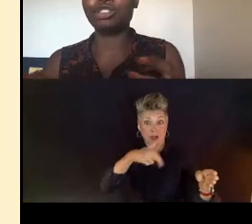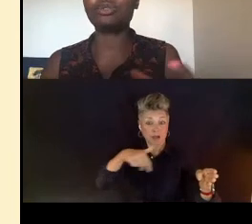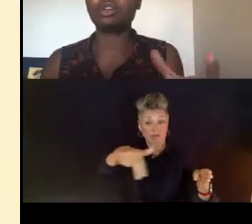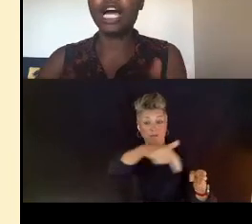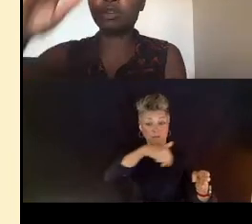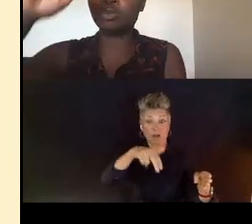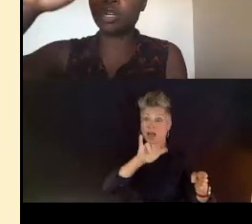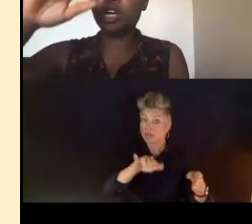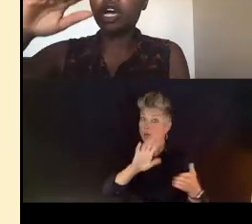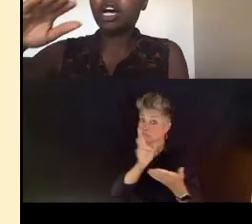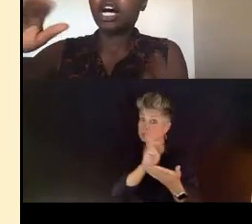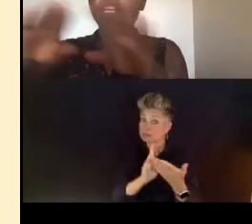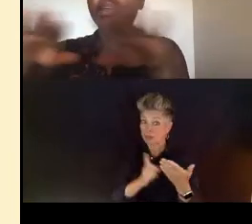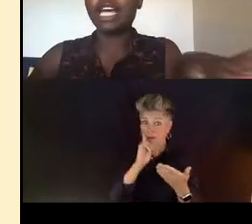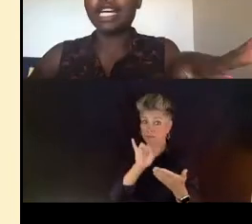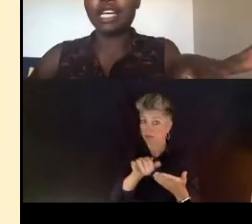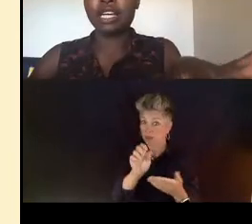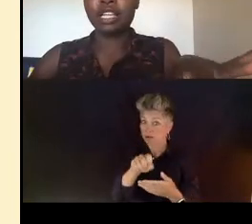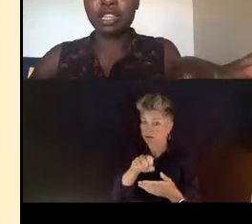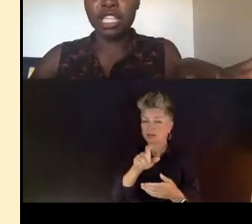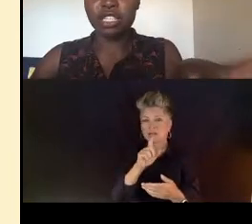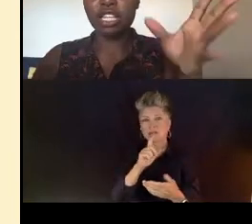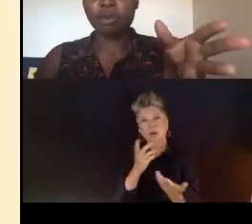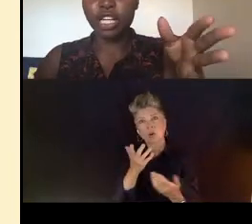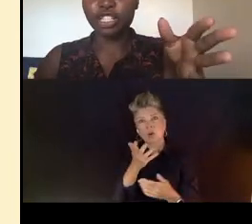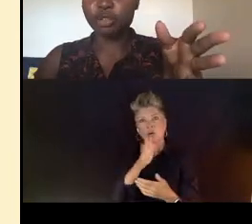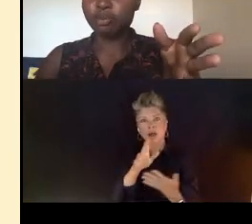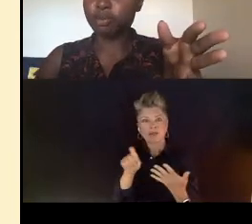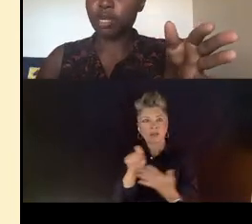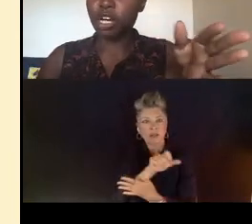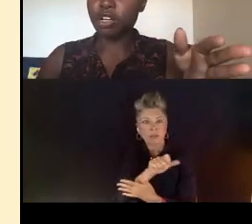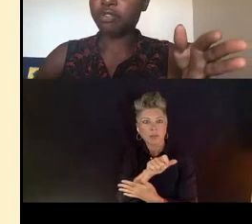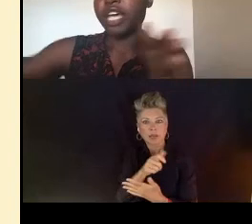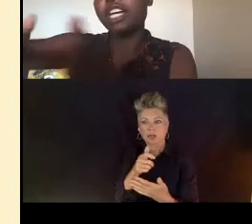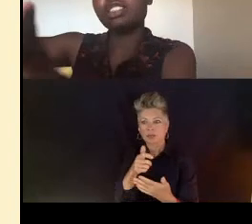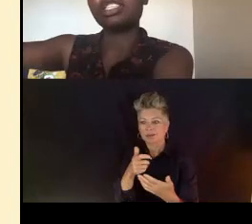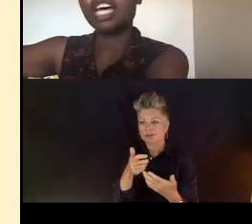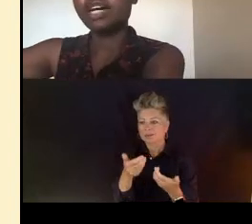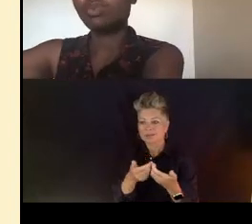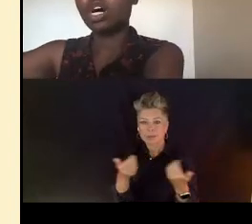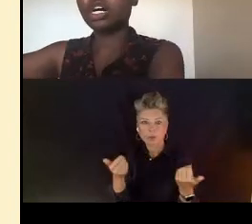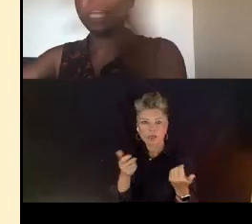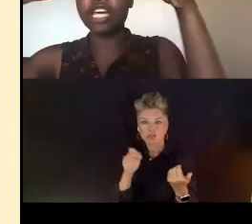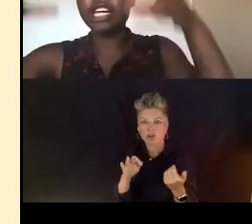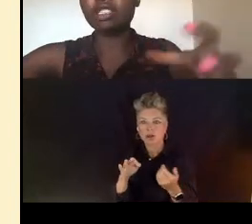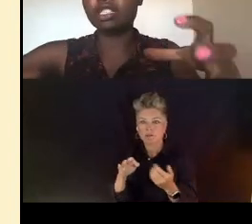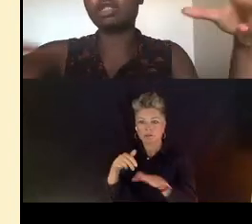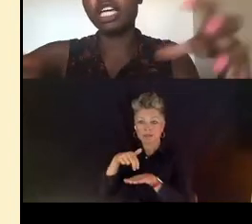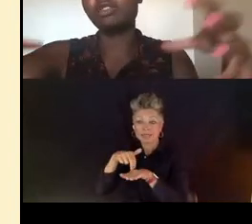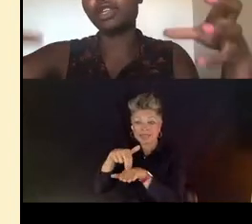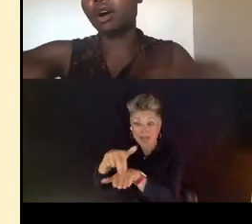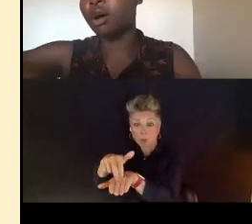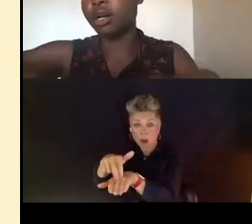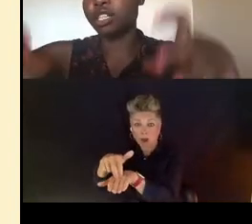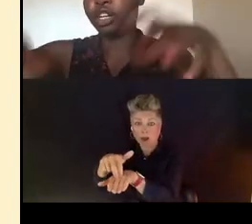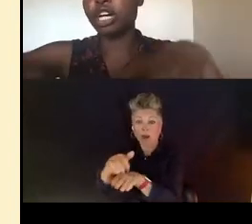to do. So kind of eliminating this separation of here's the sidewalk and here's the space